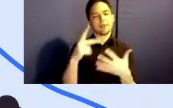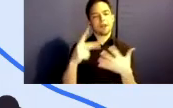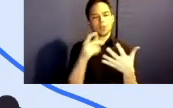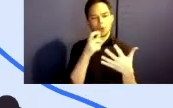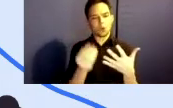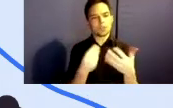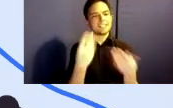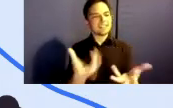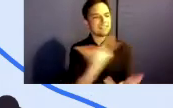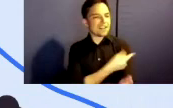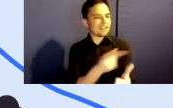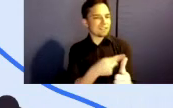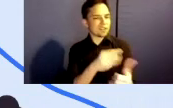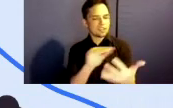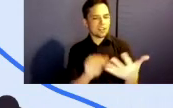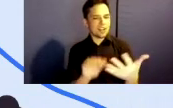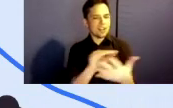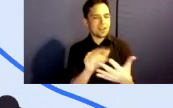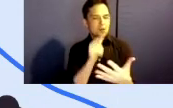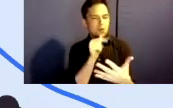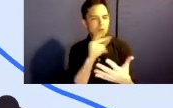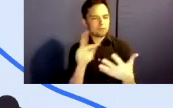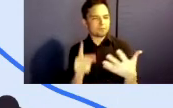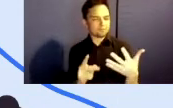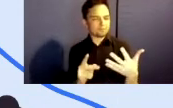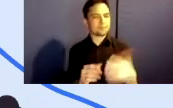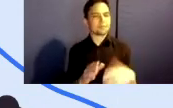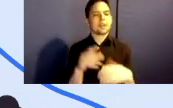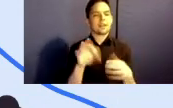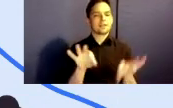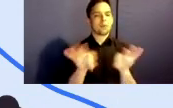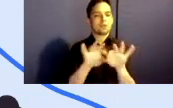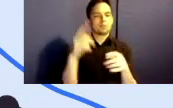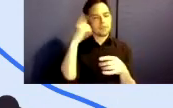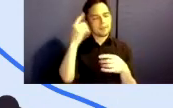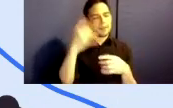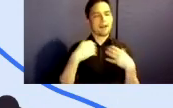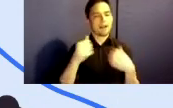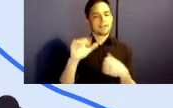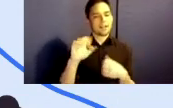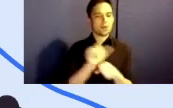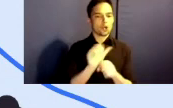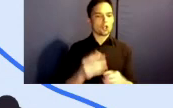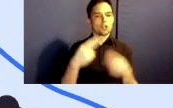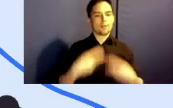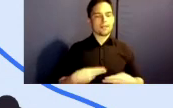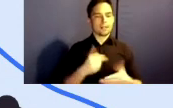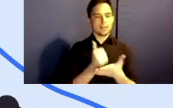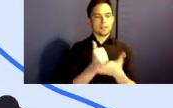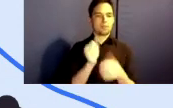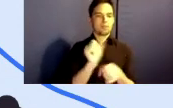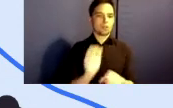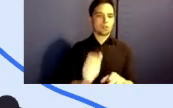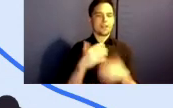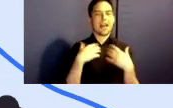vaccine. Now, this is very important when we think about healthcare workers and humanitarian care workers, healthcare workers